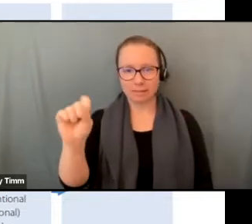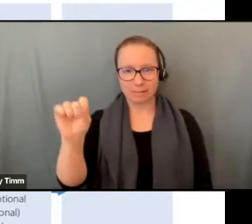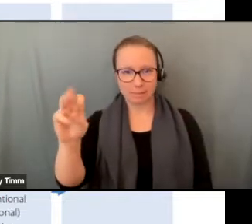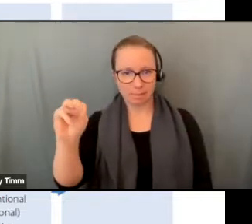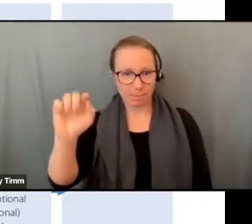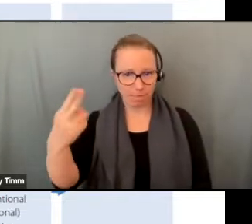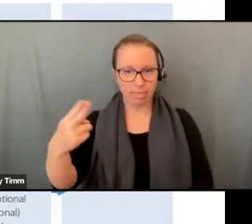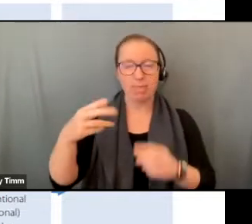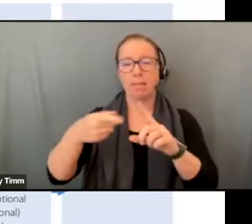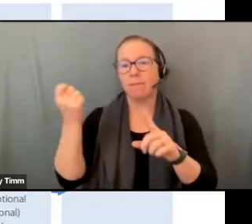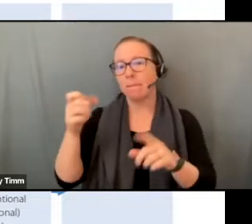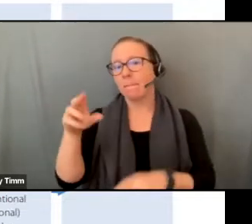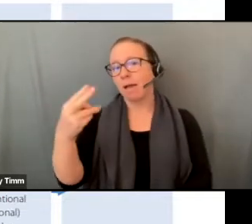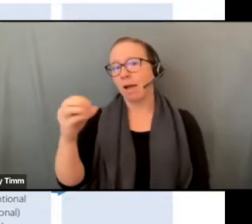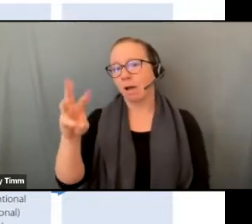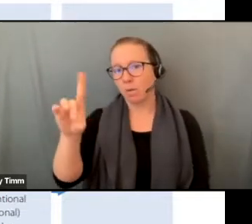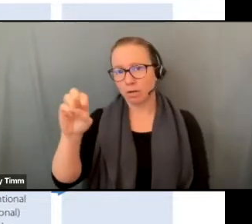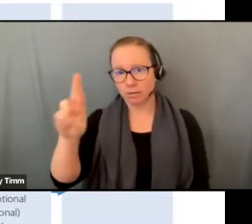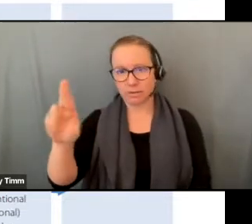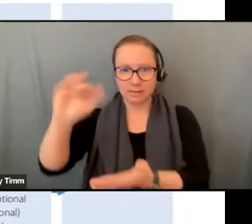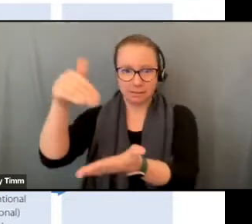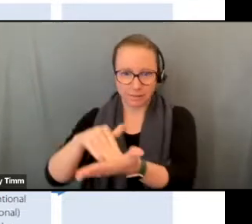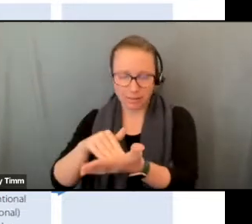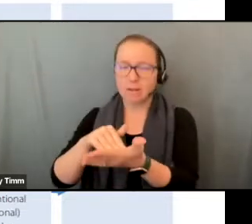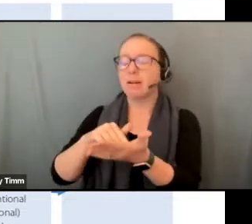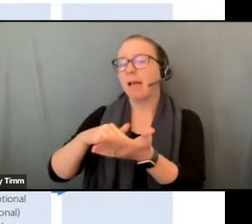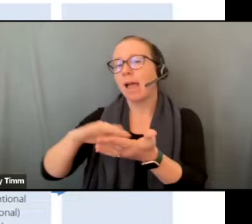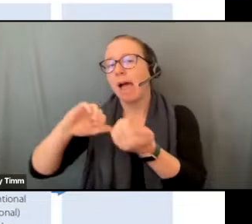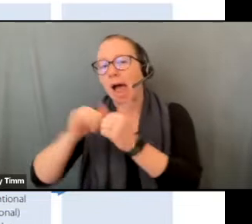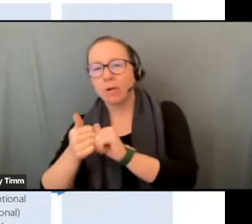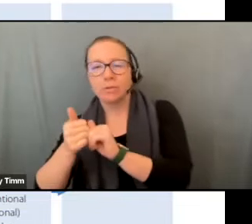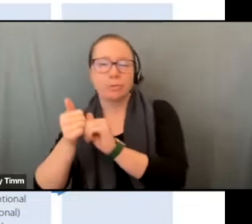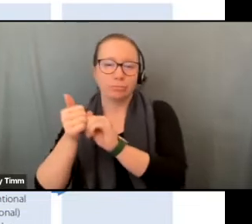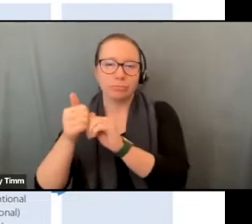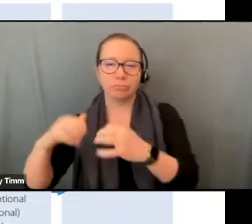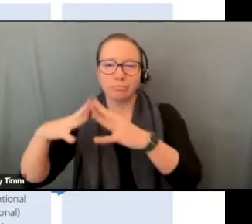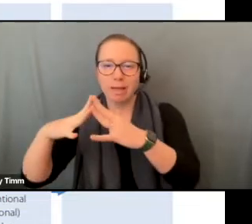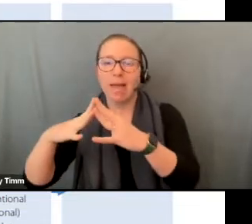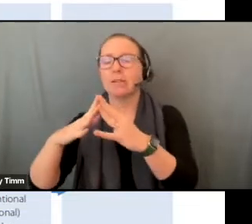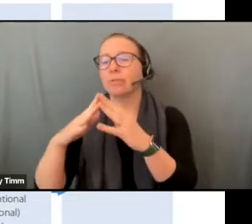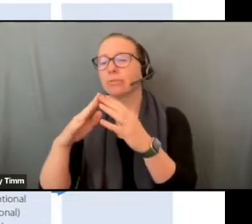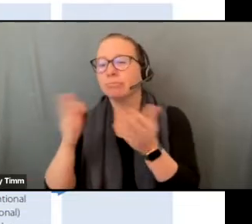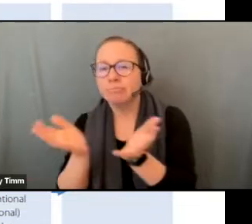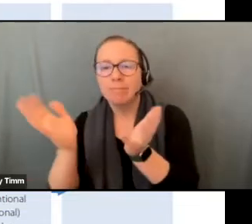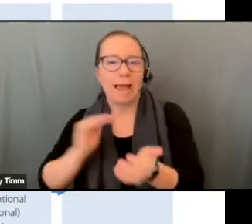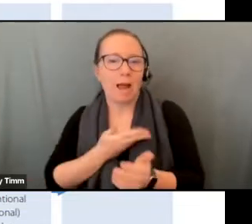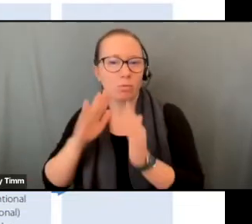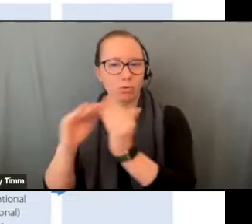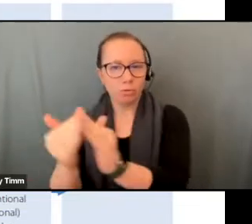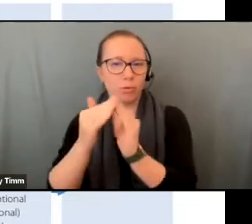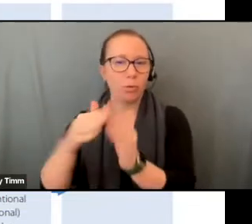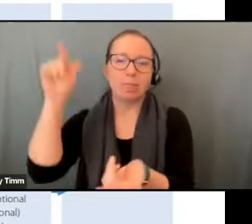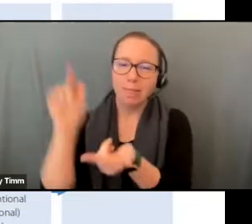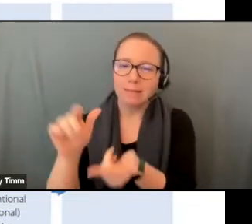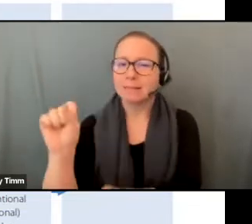we create systems in our communities to be less shaming and less stigmatizing, to